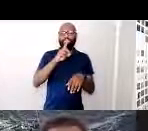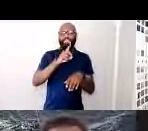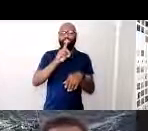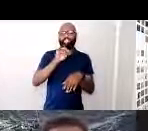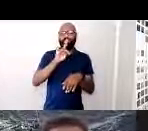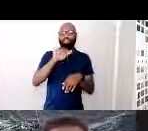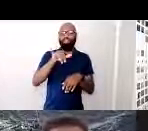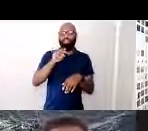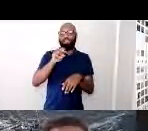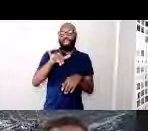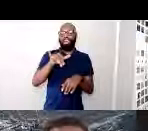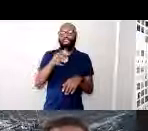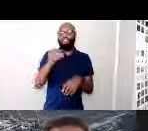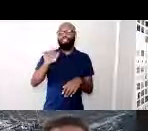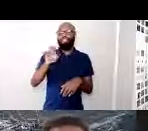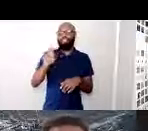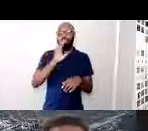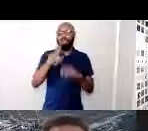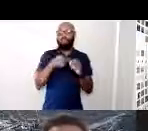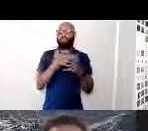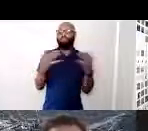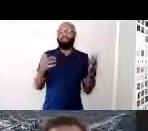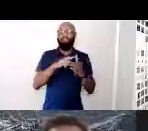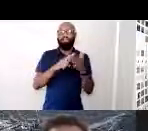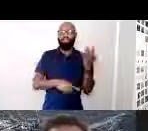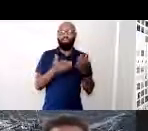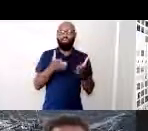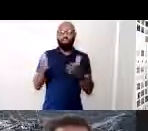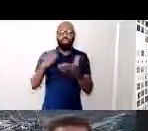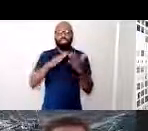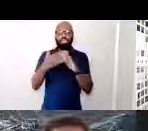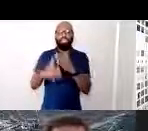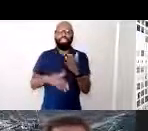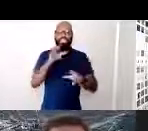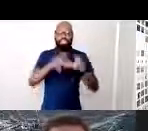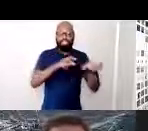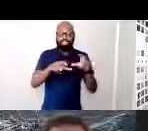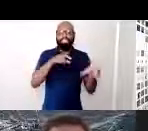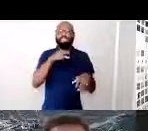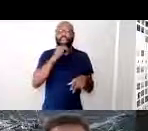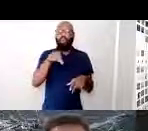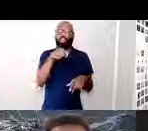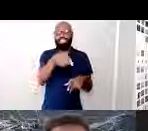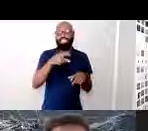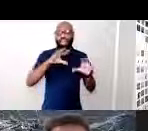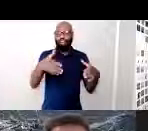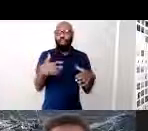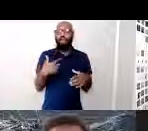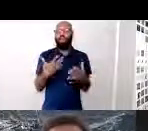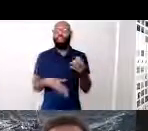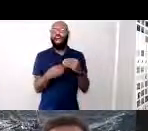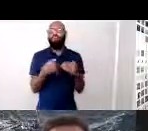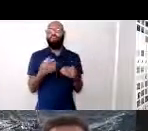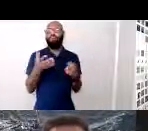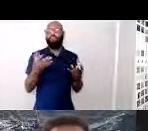the city is investing in the arts beyond just this category. And I just wanted to mention sort of a softer fourth category that